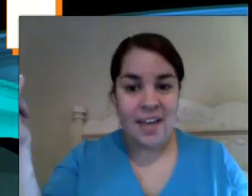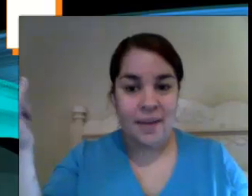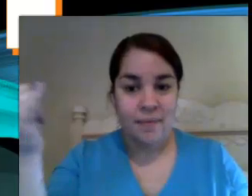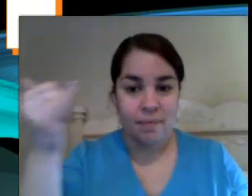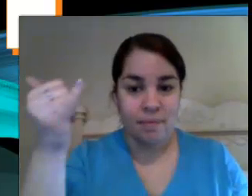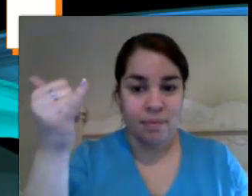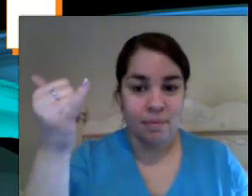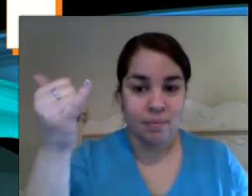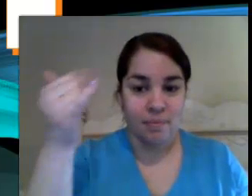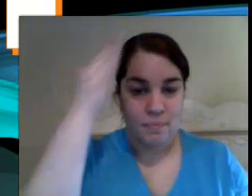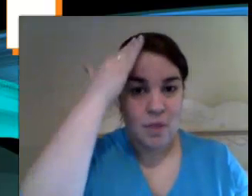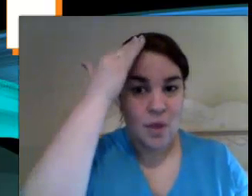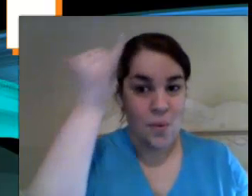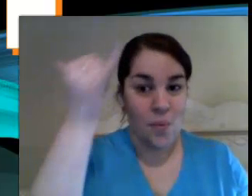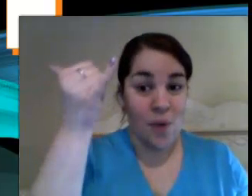Why?